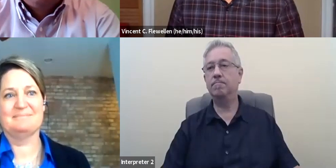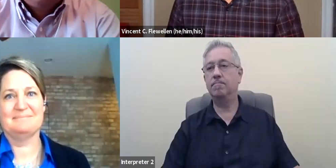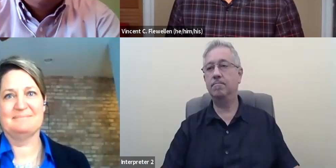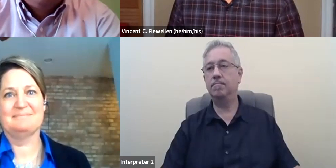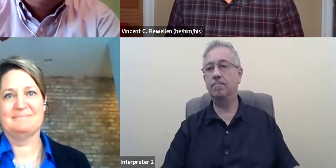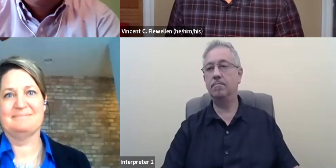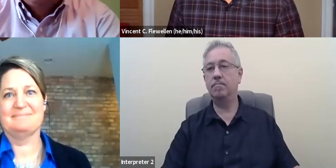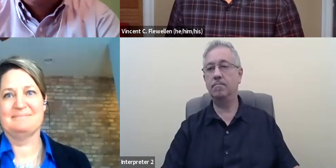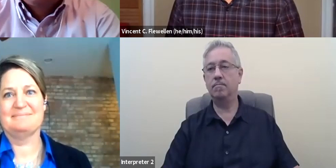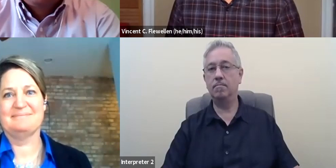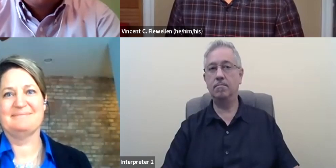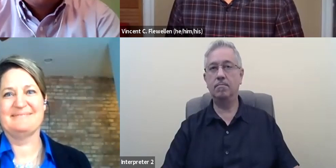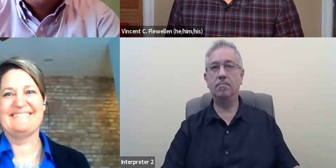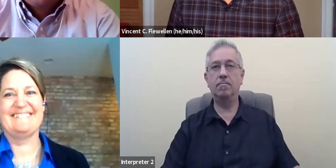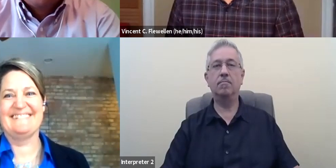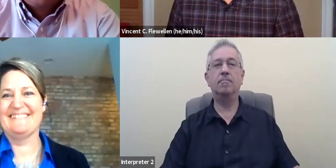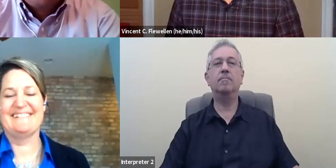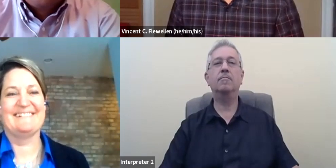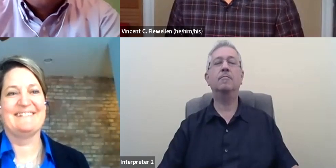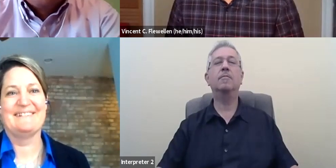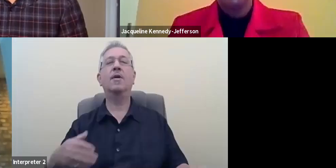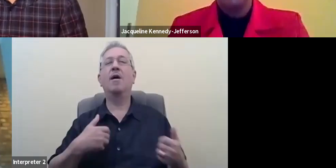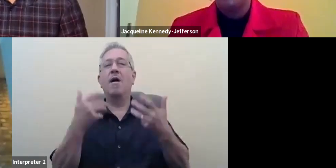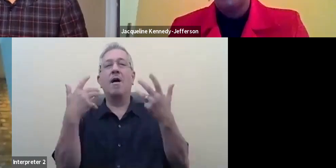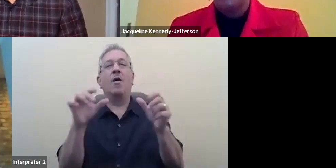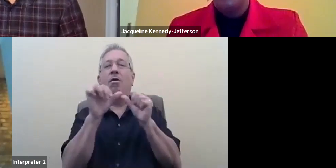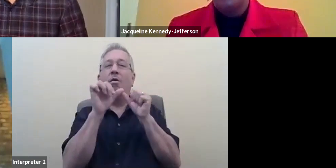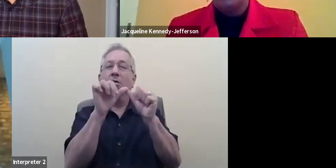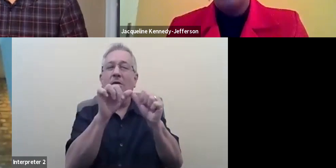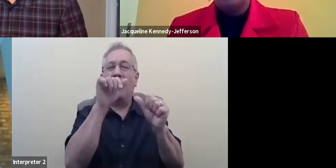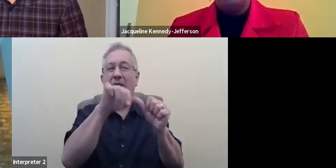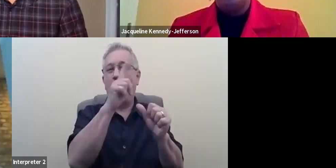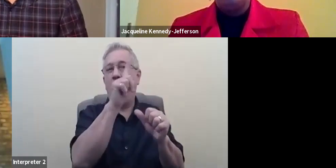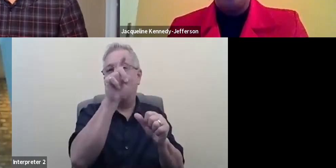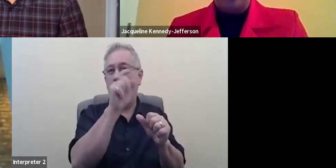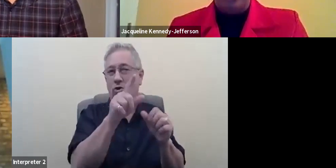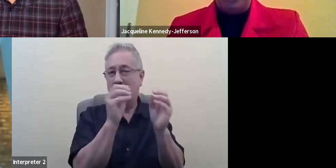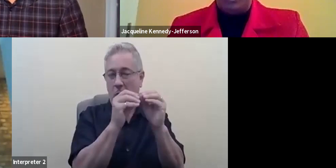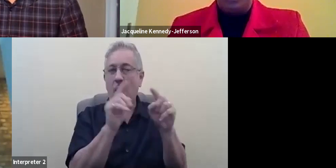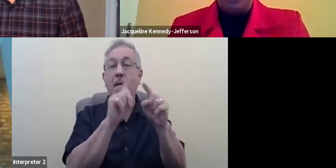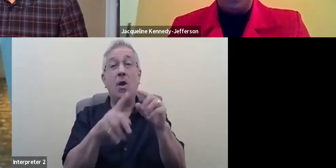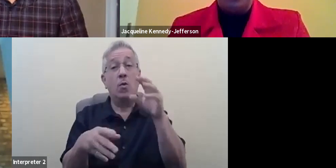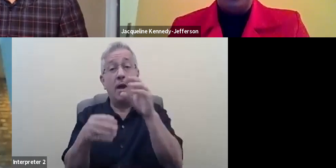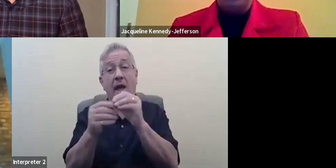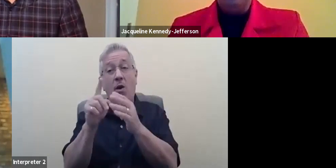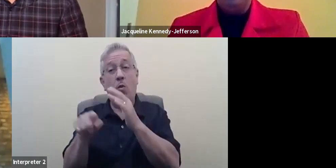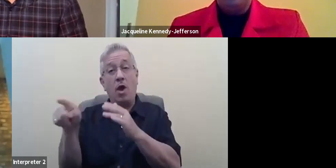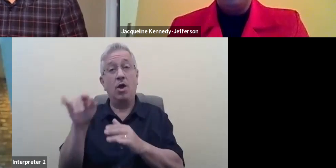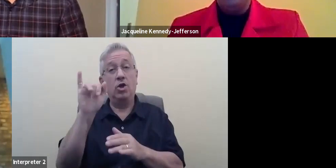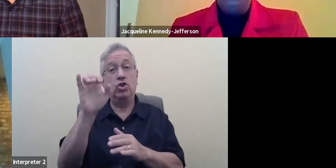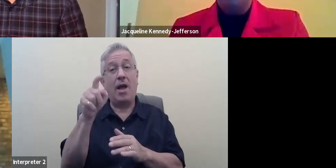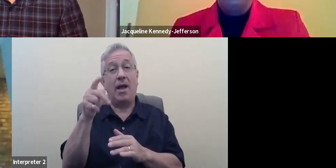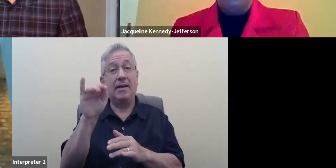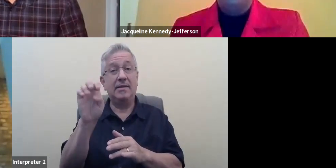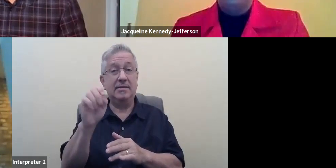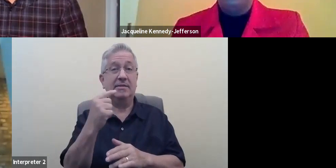And not to keep us on this question for too much longer, but just to kind of piggyback back to what Jackie mentioned, right? This is how the company